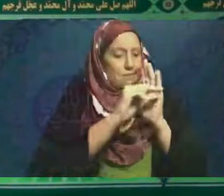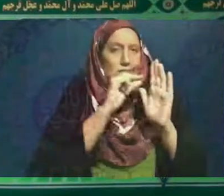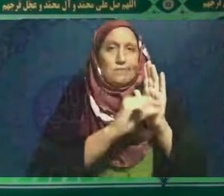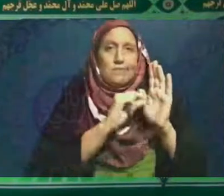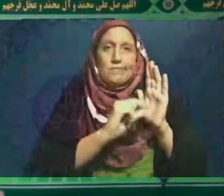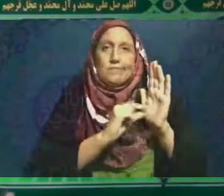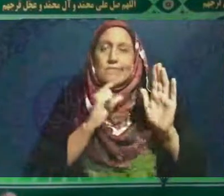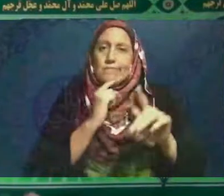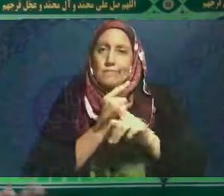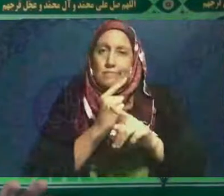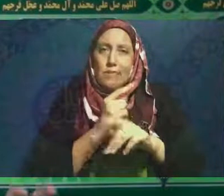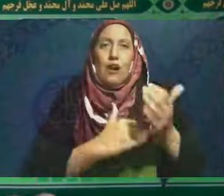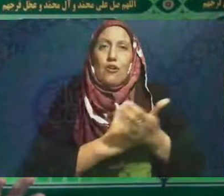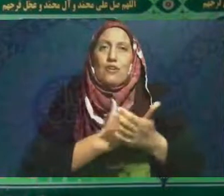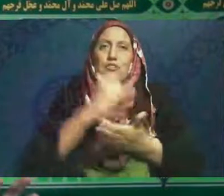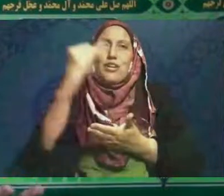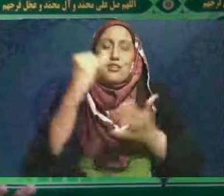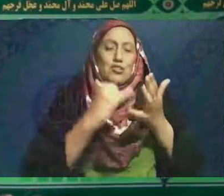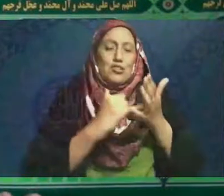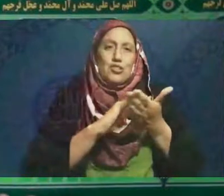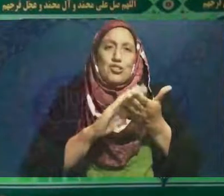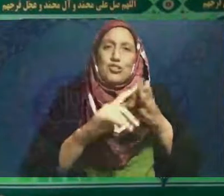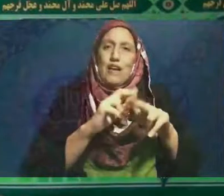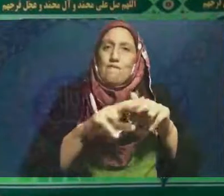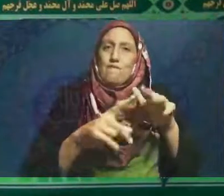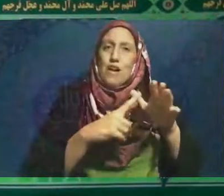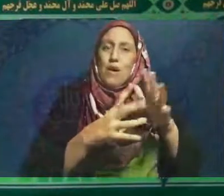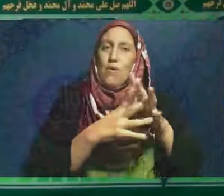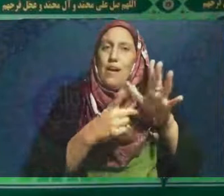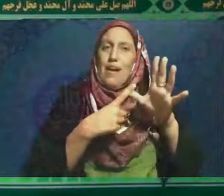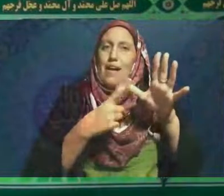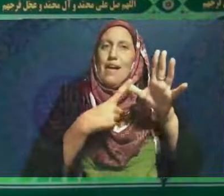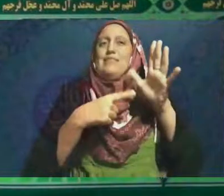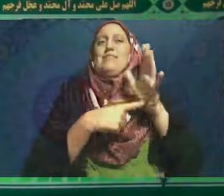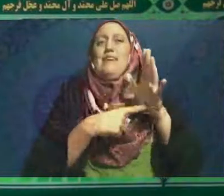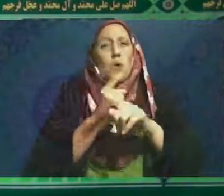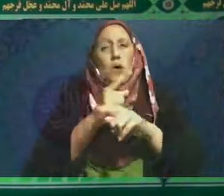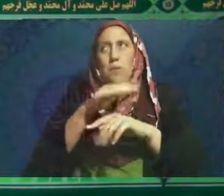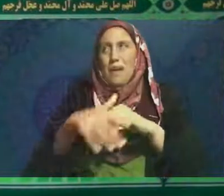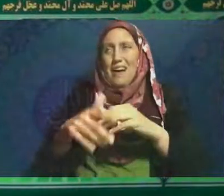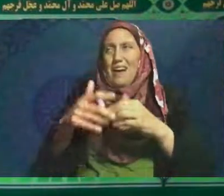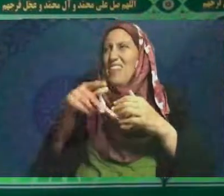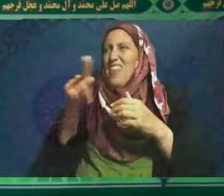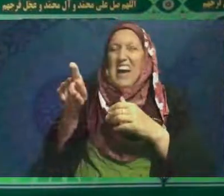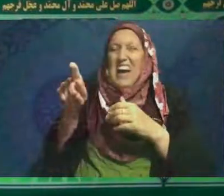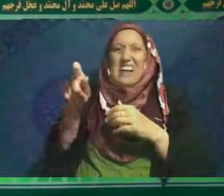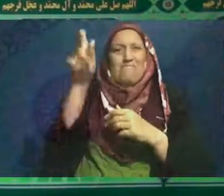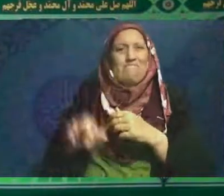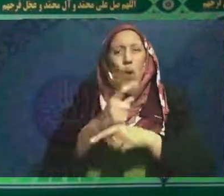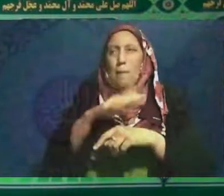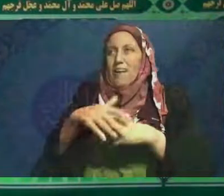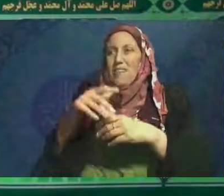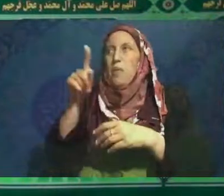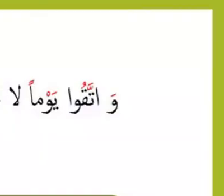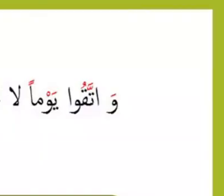intercession, they are talking about this distorted concept of shafa'at. When, for example, the Almighty God says, and I quote,